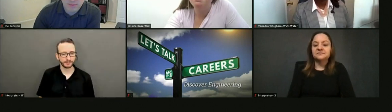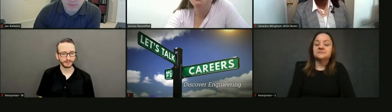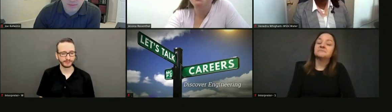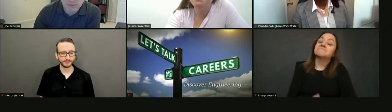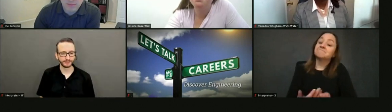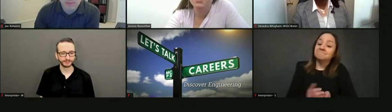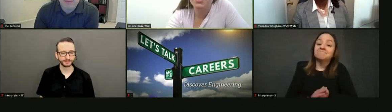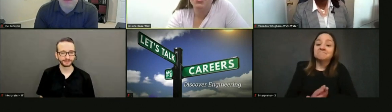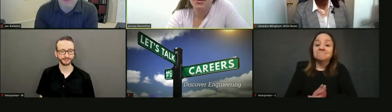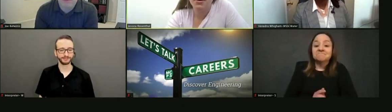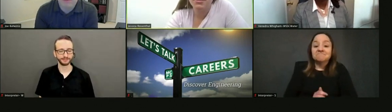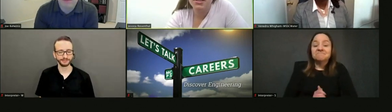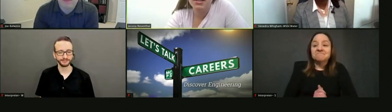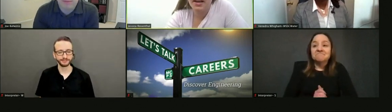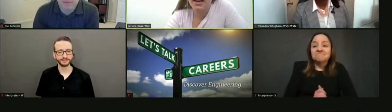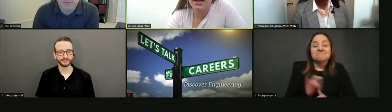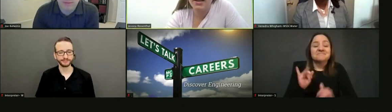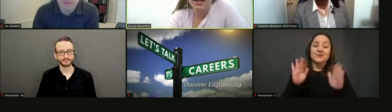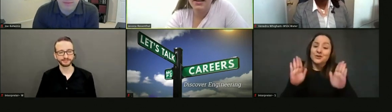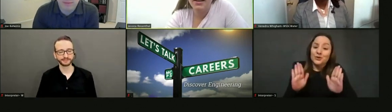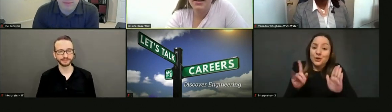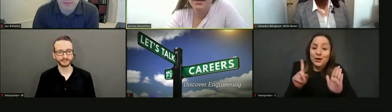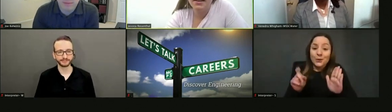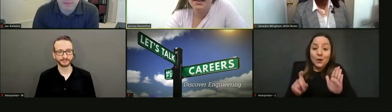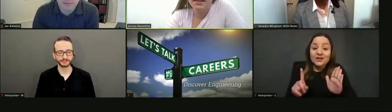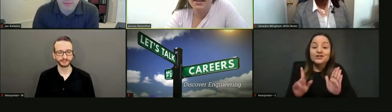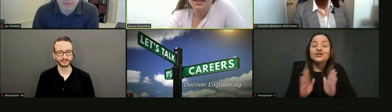Yeah, that's a great question.